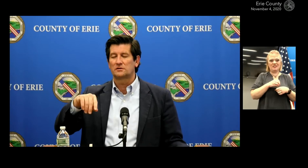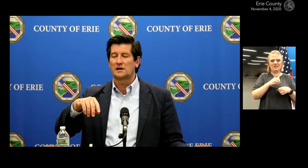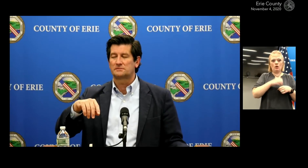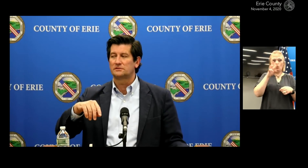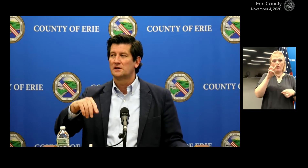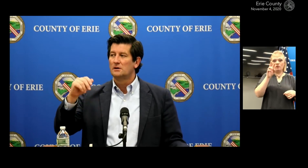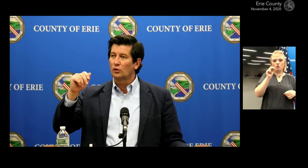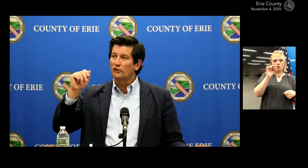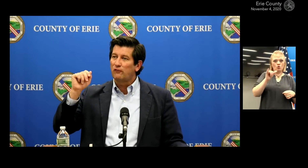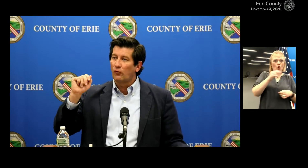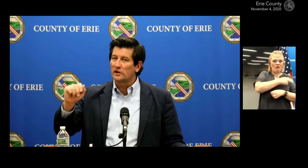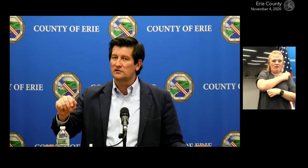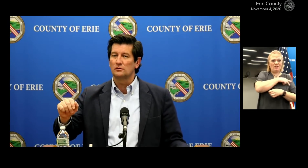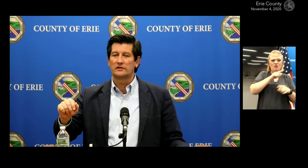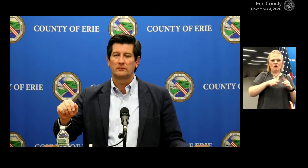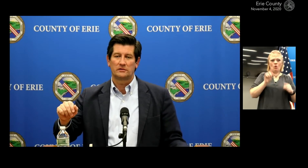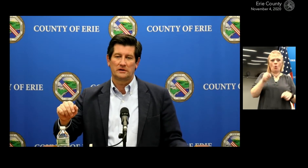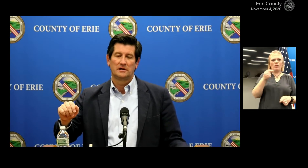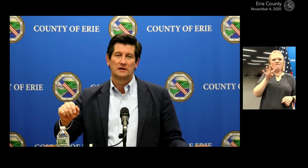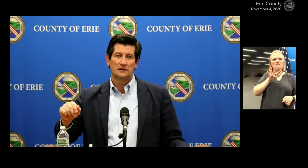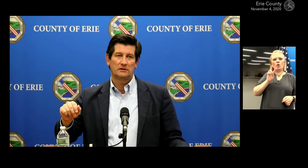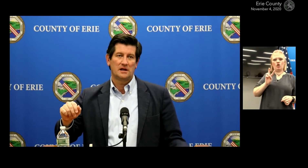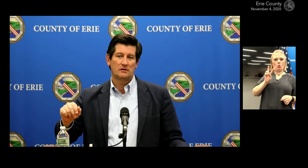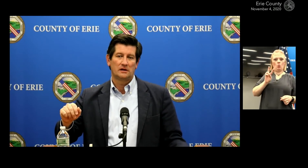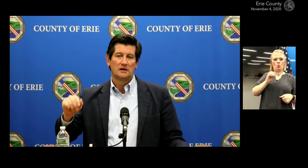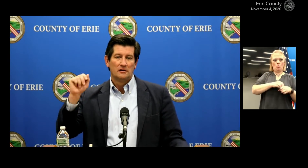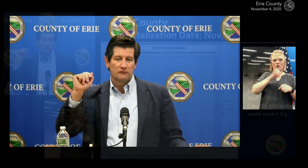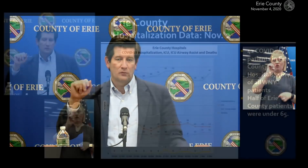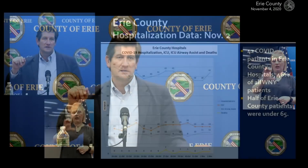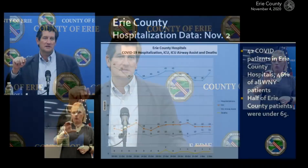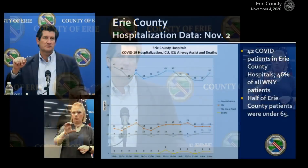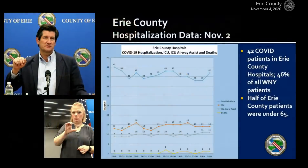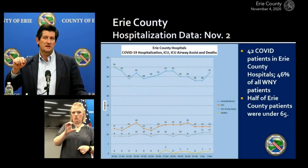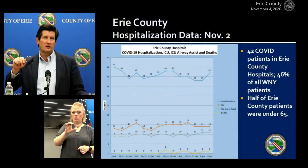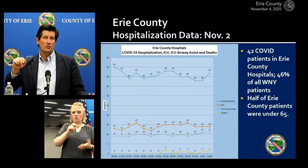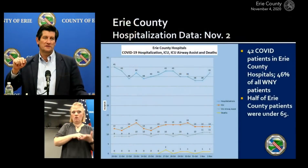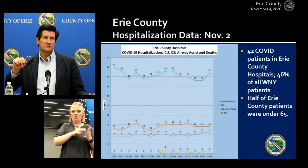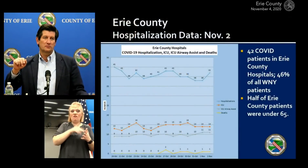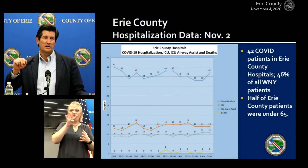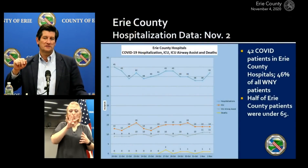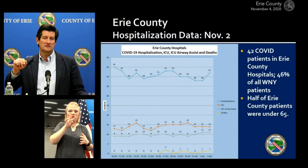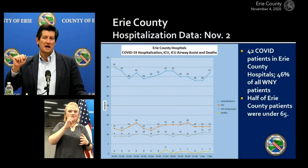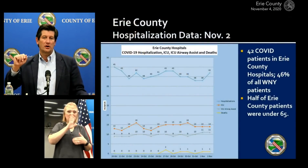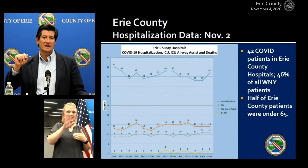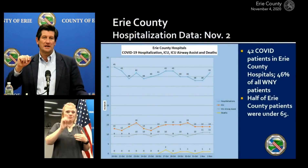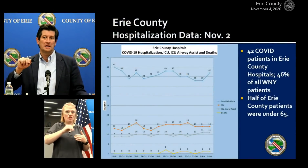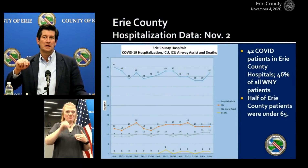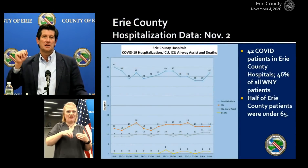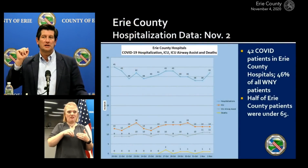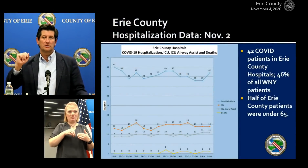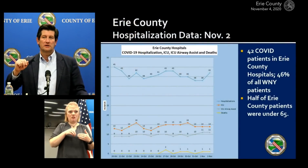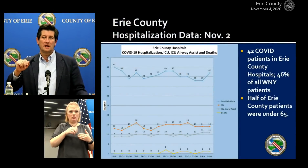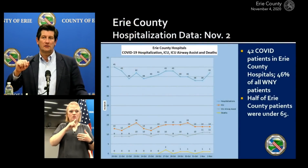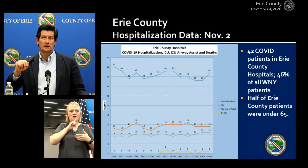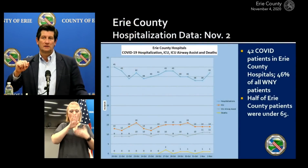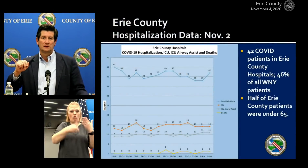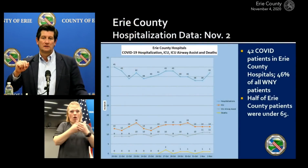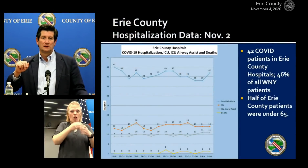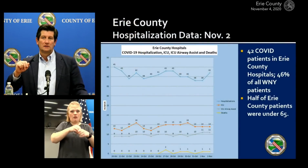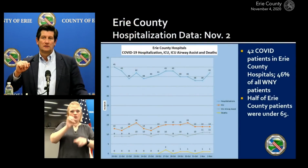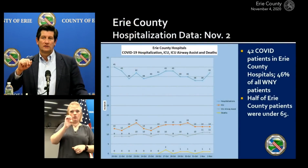Western New York hospitals, but only 42 of them are in Erie County. 46% of all Western New York patients are in Erie